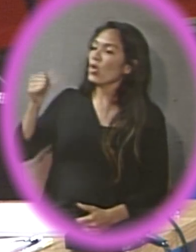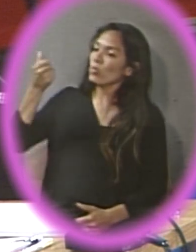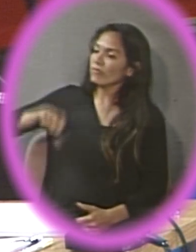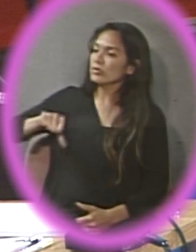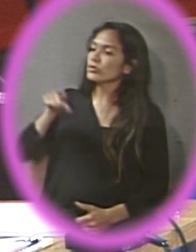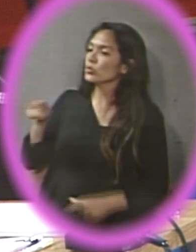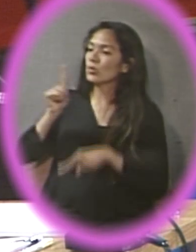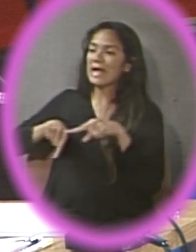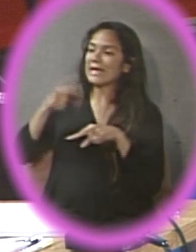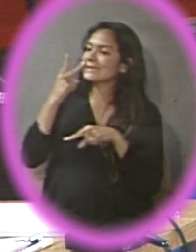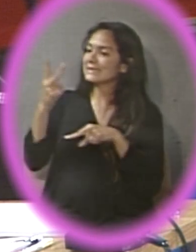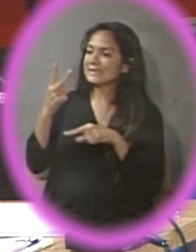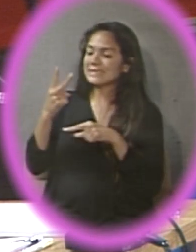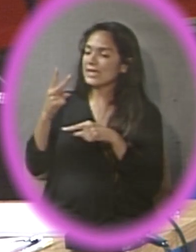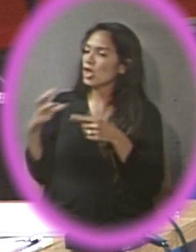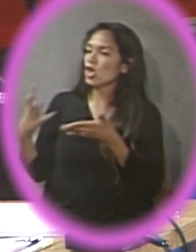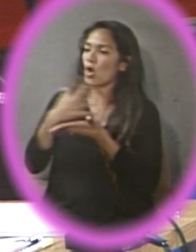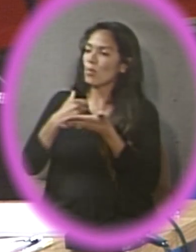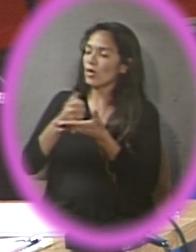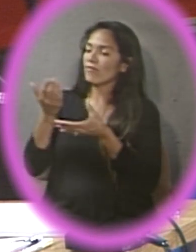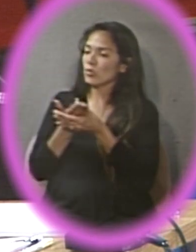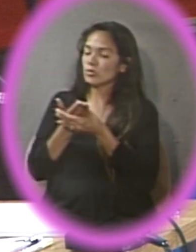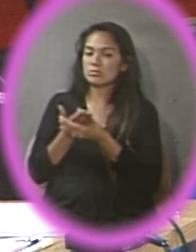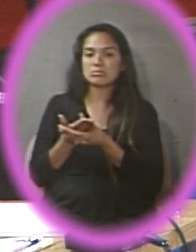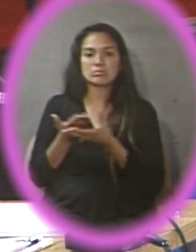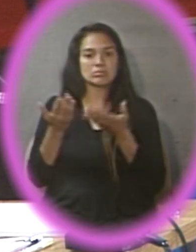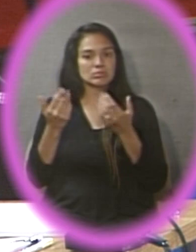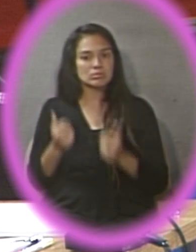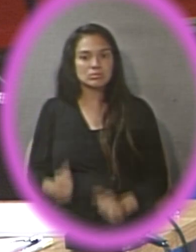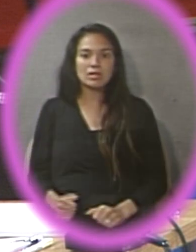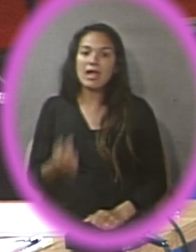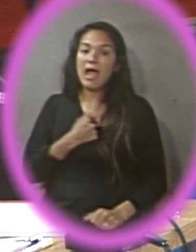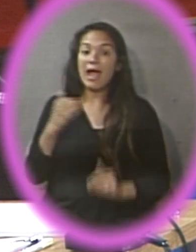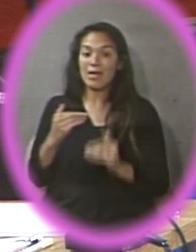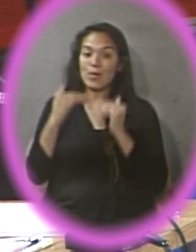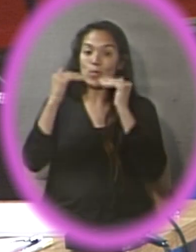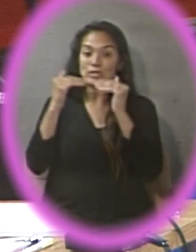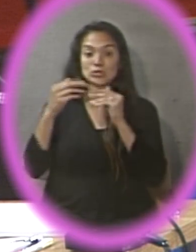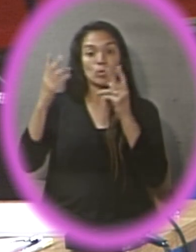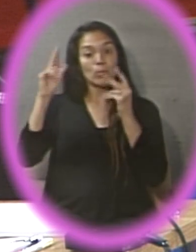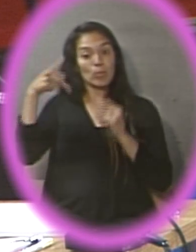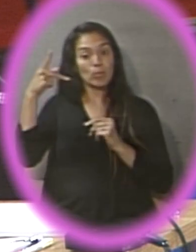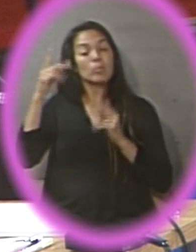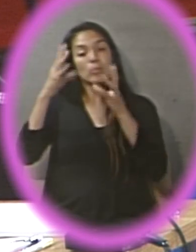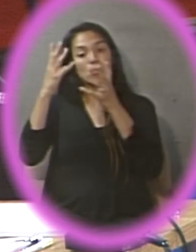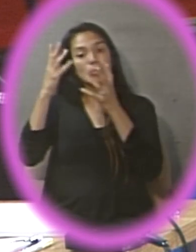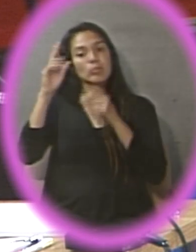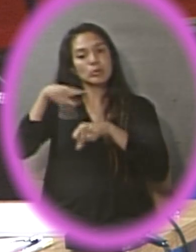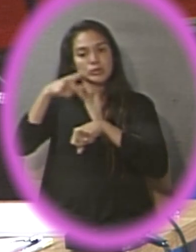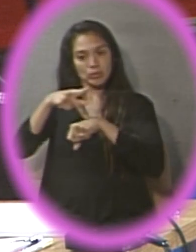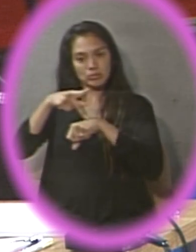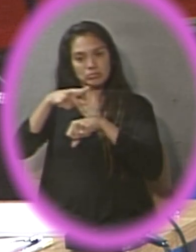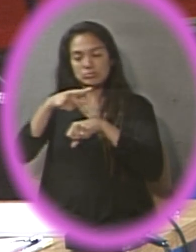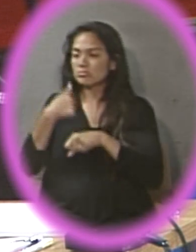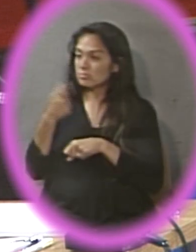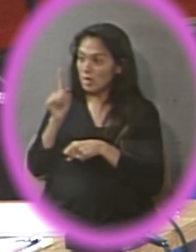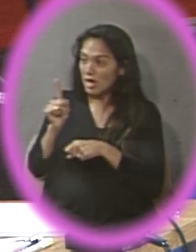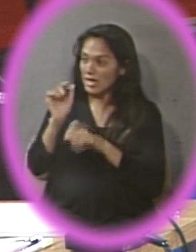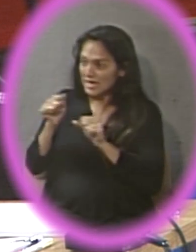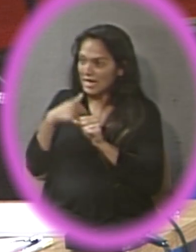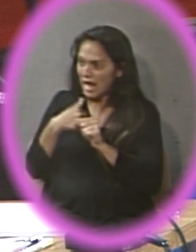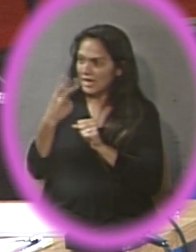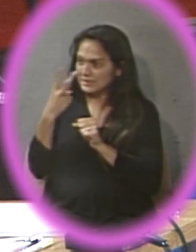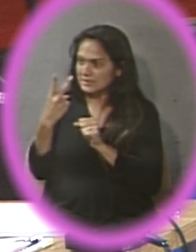went to the principal. I was once again denied. I then went to the district. They have also echoed what the principal